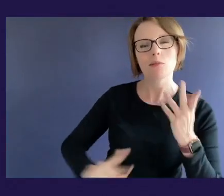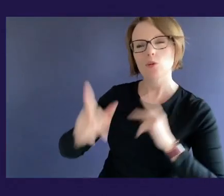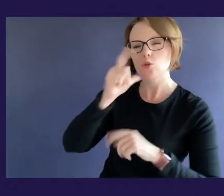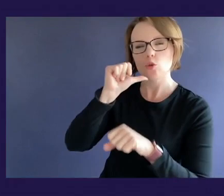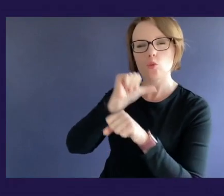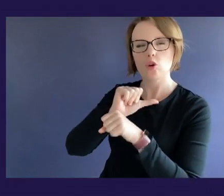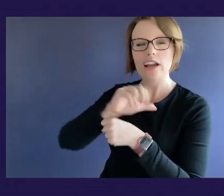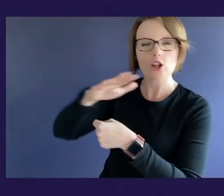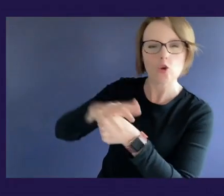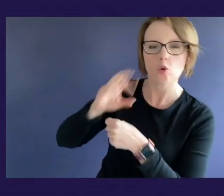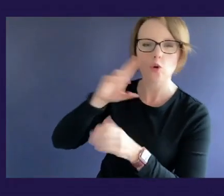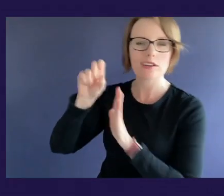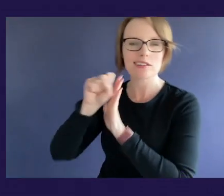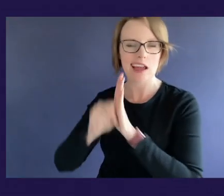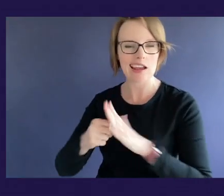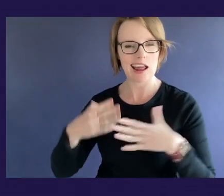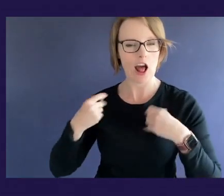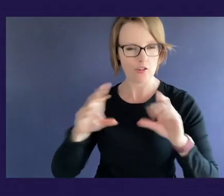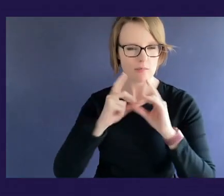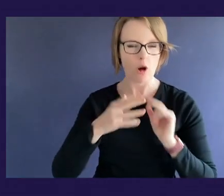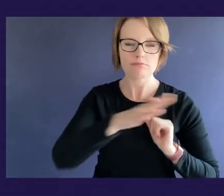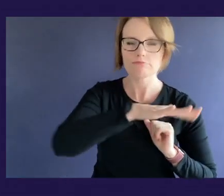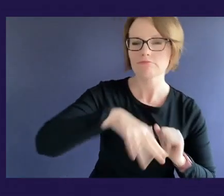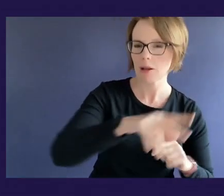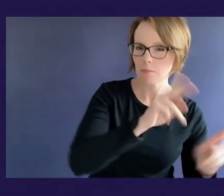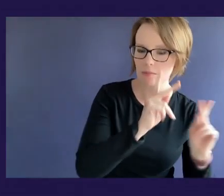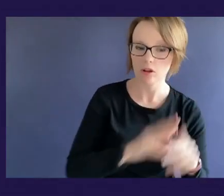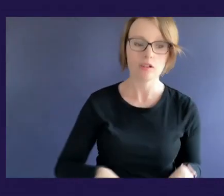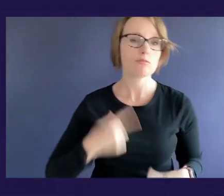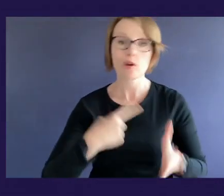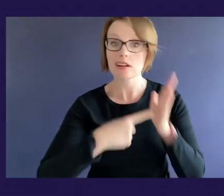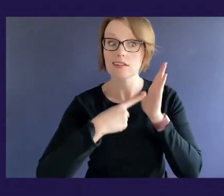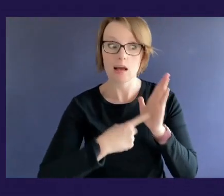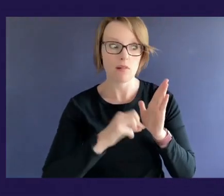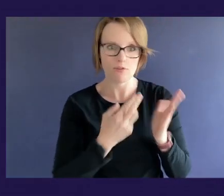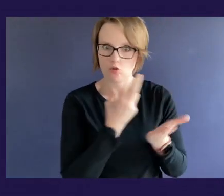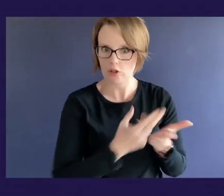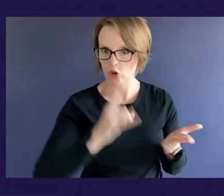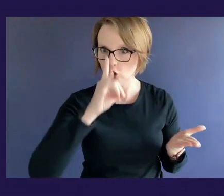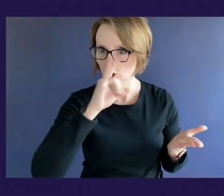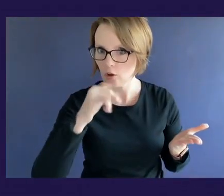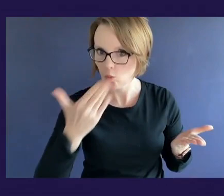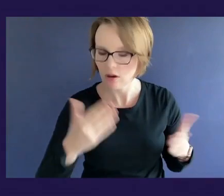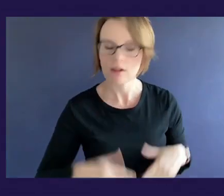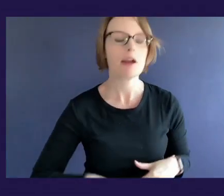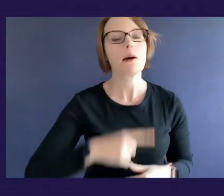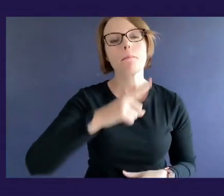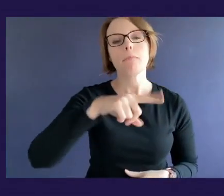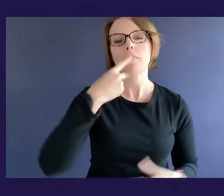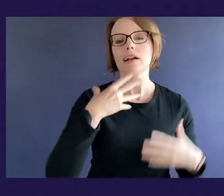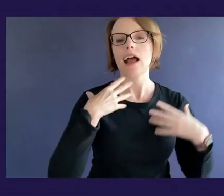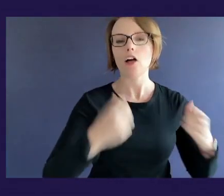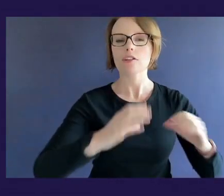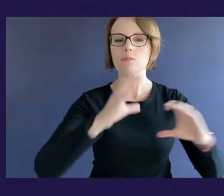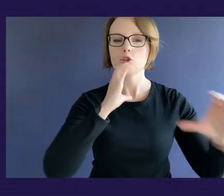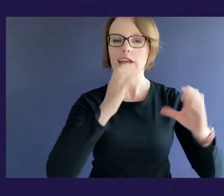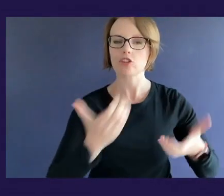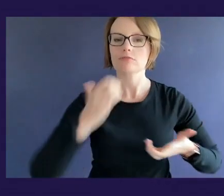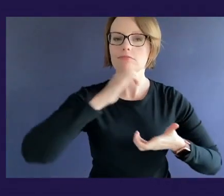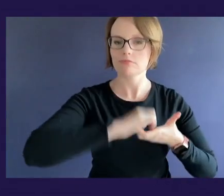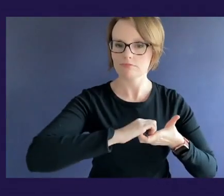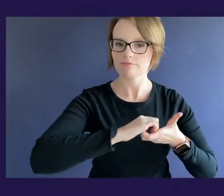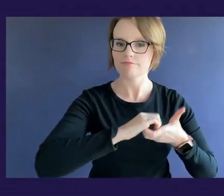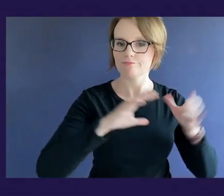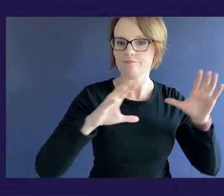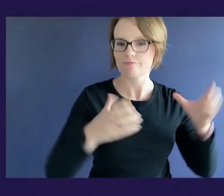or state public health departments. And an example of one of these resources is Public Health Communication Collaborative's collection